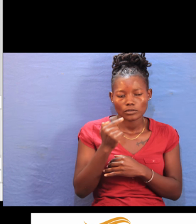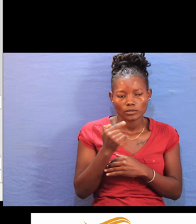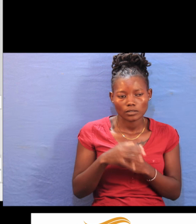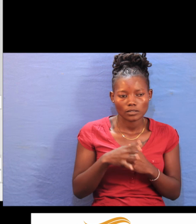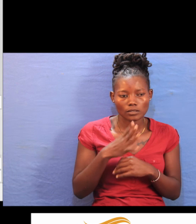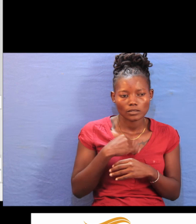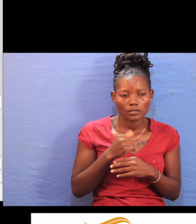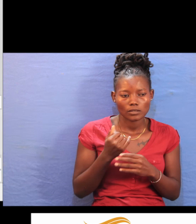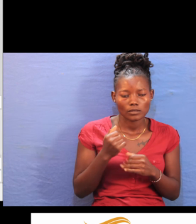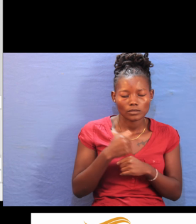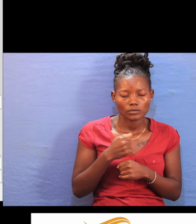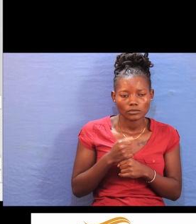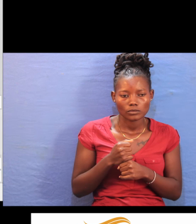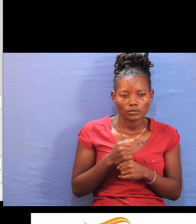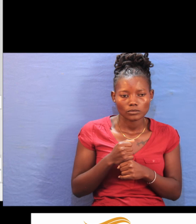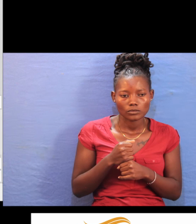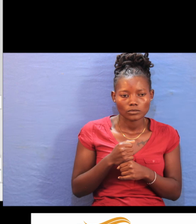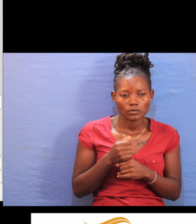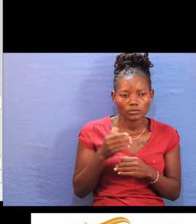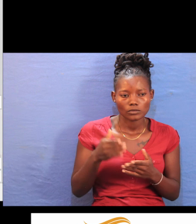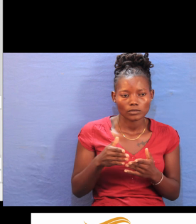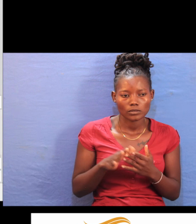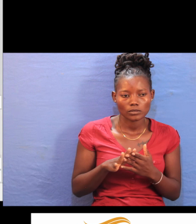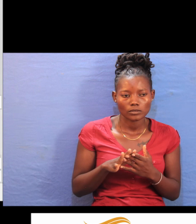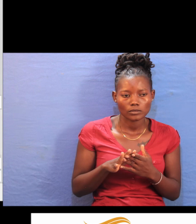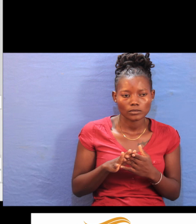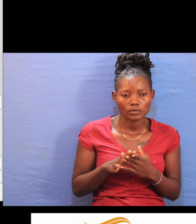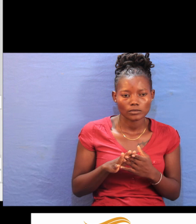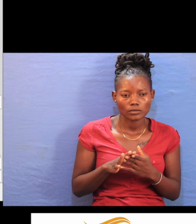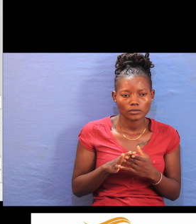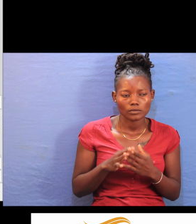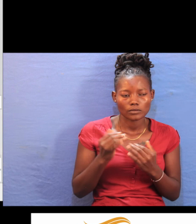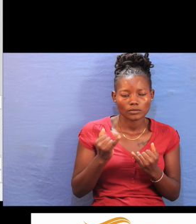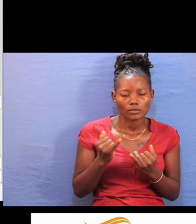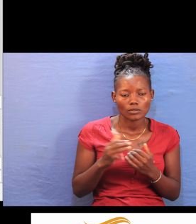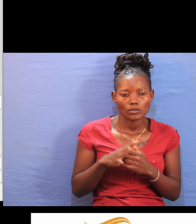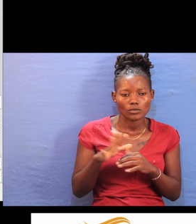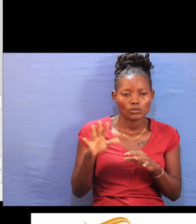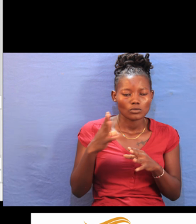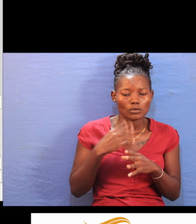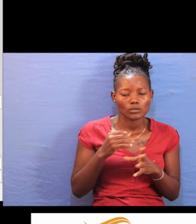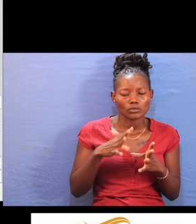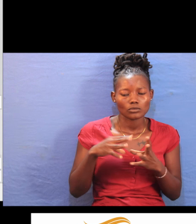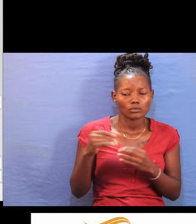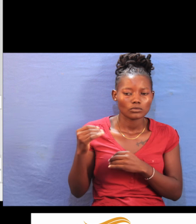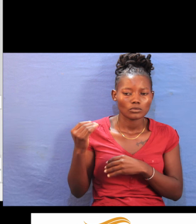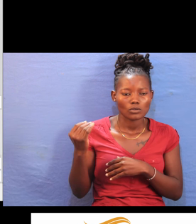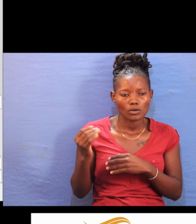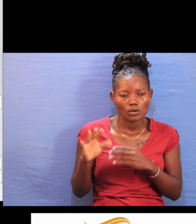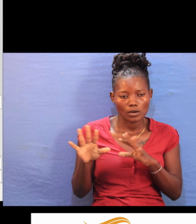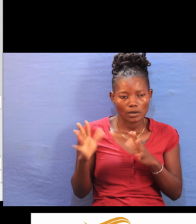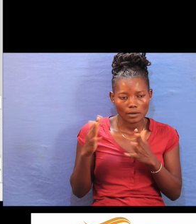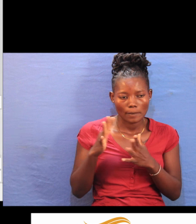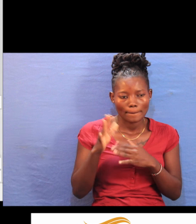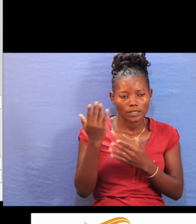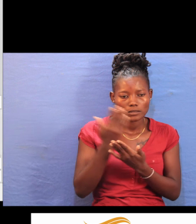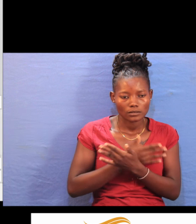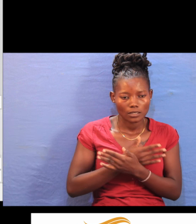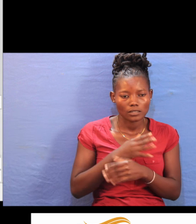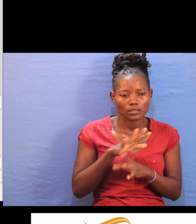When athletes say, "Oh, they want to," I always say that your behavior needs to match your goals there. So